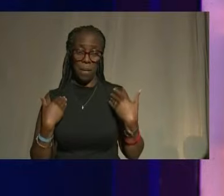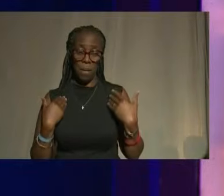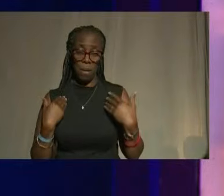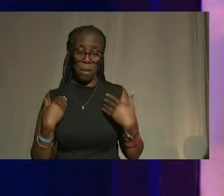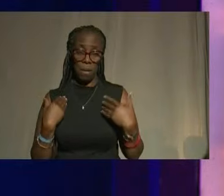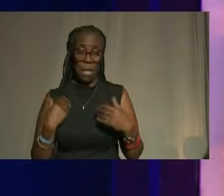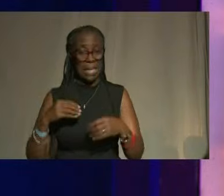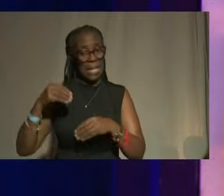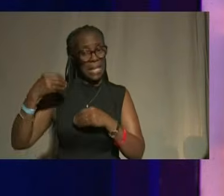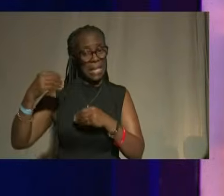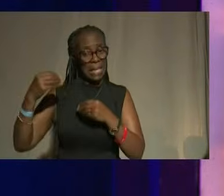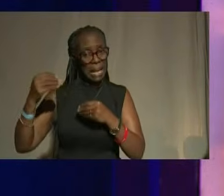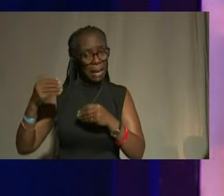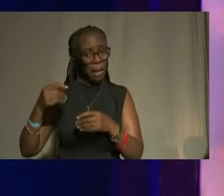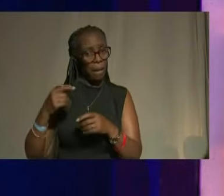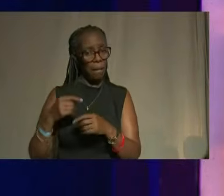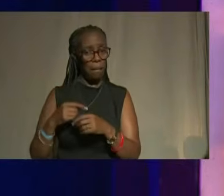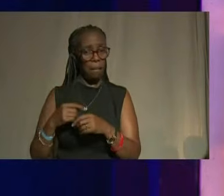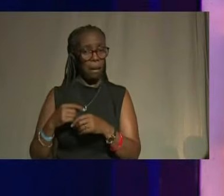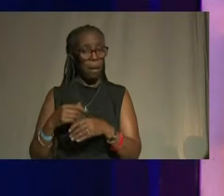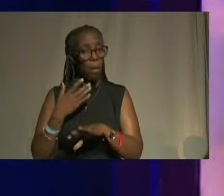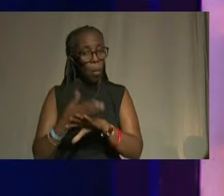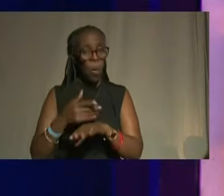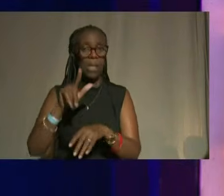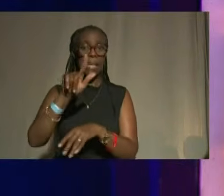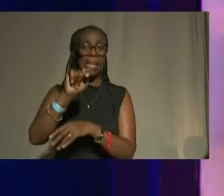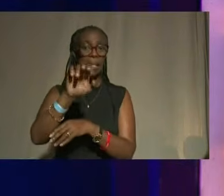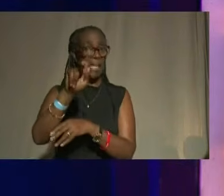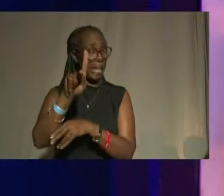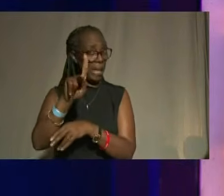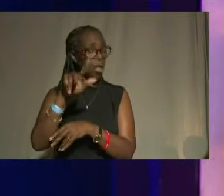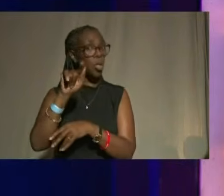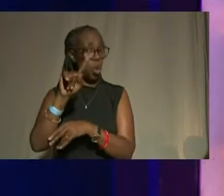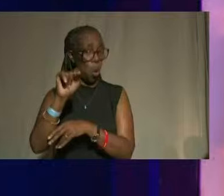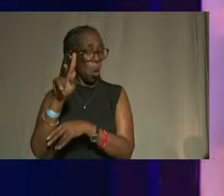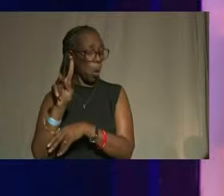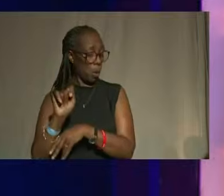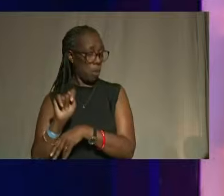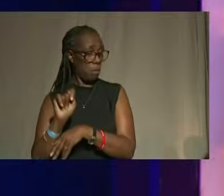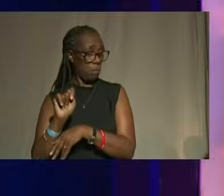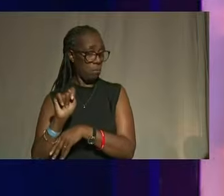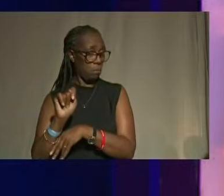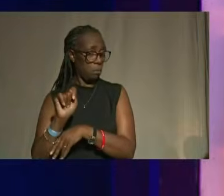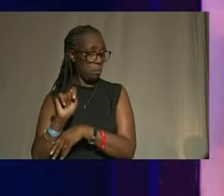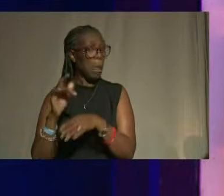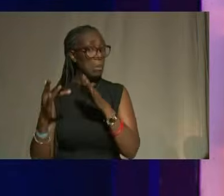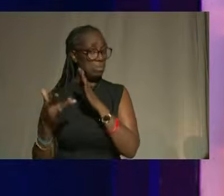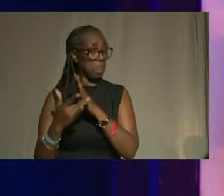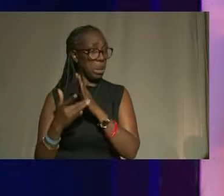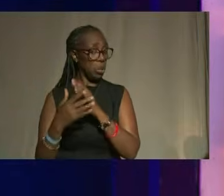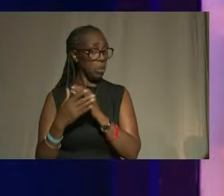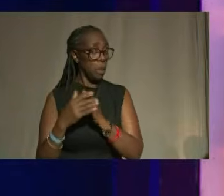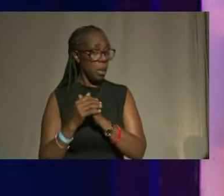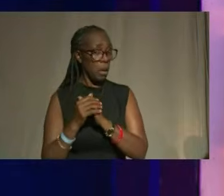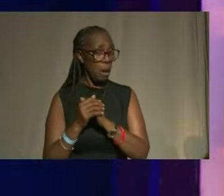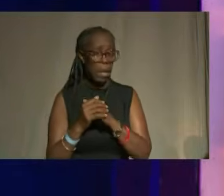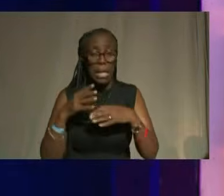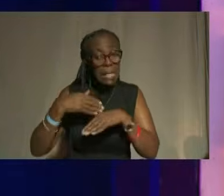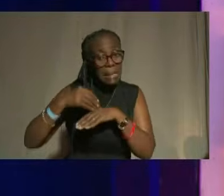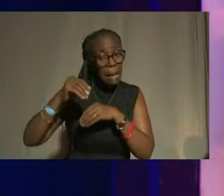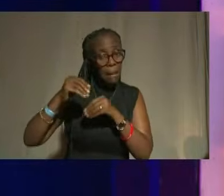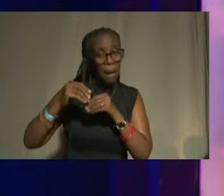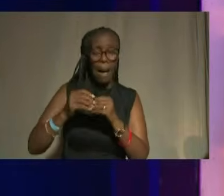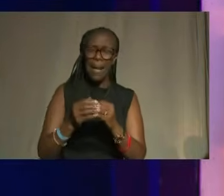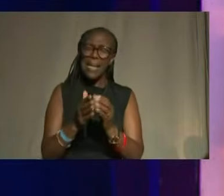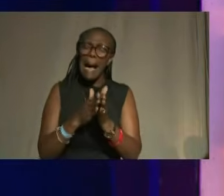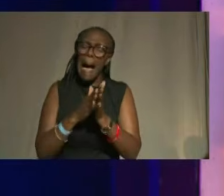thought about buying. So our young people are using these platforms very well and they're creating content that is absolutely amazing. And so we have the